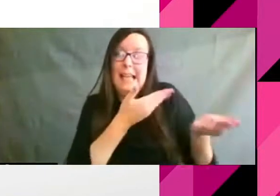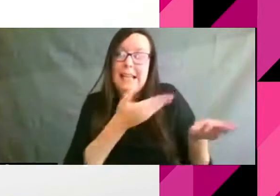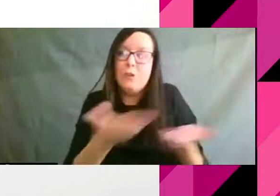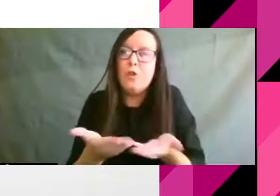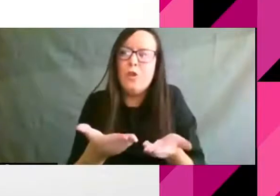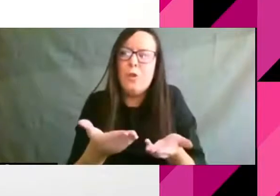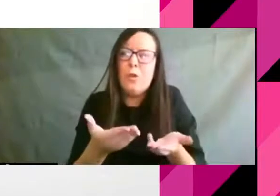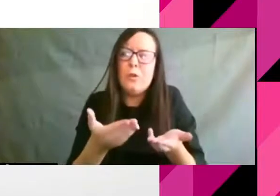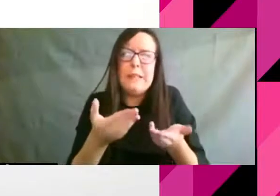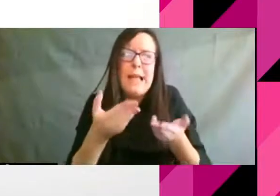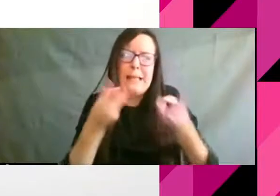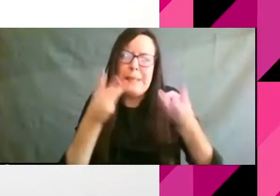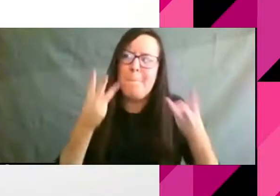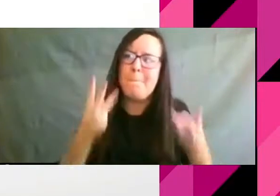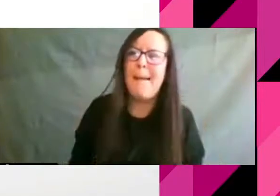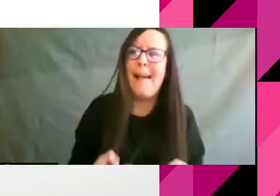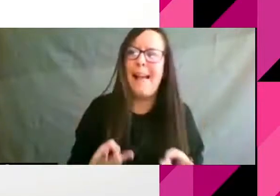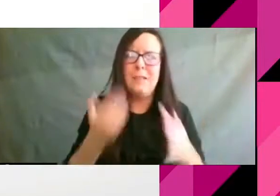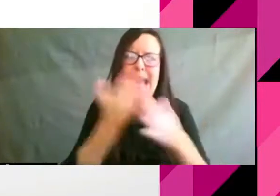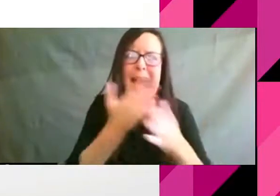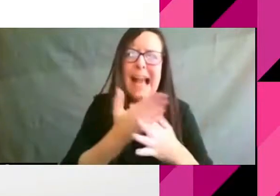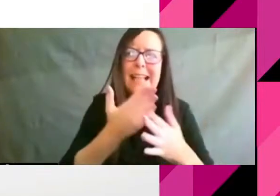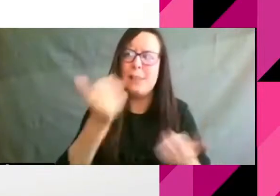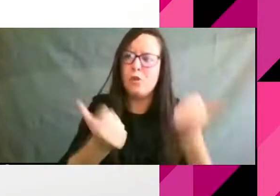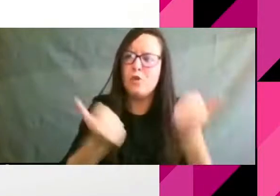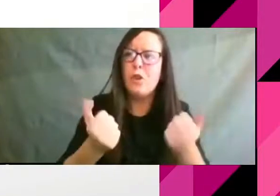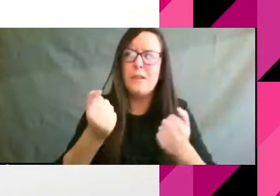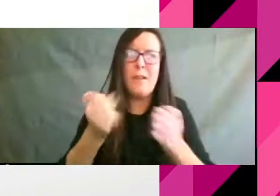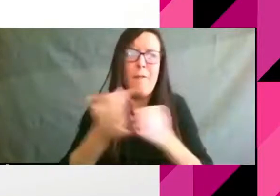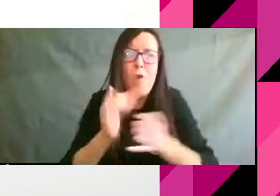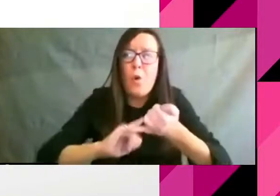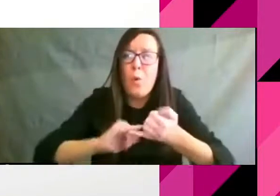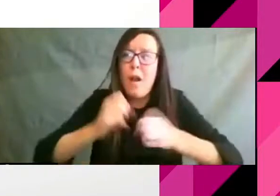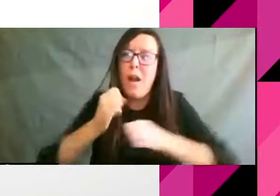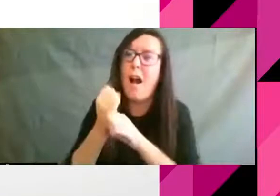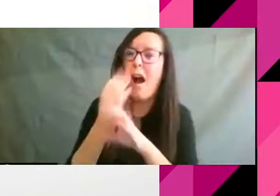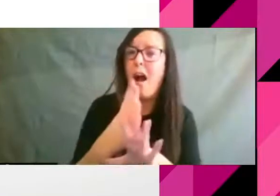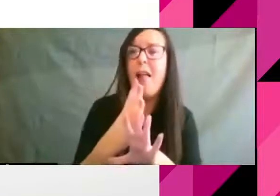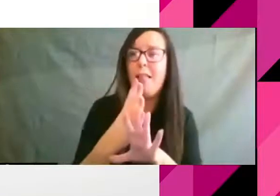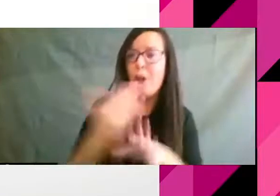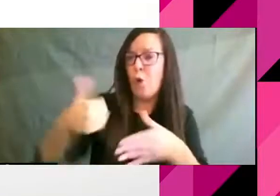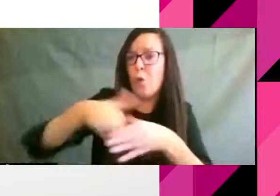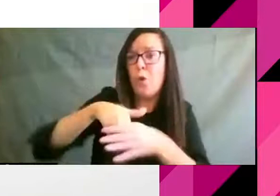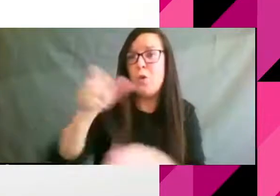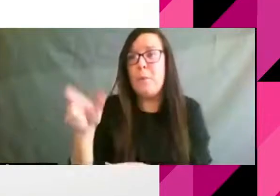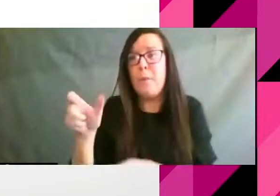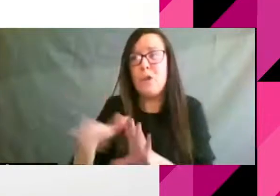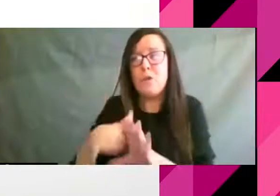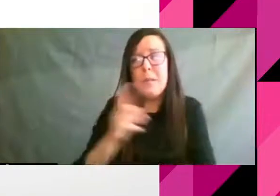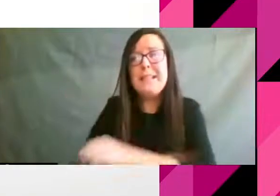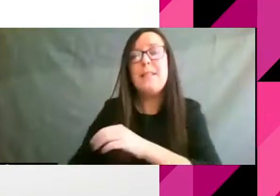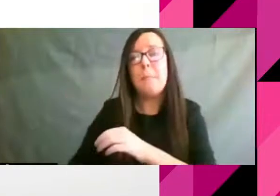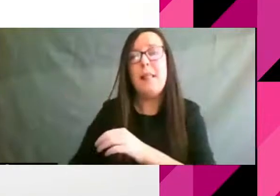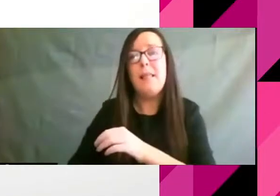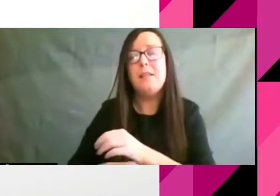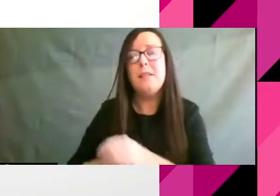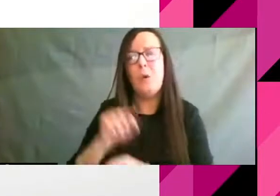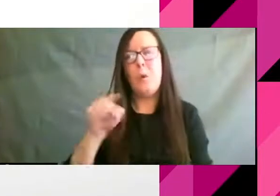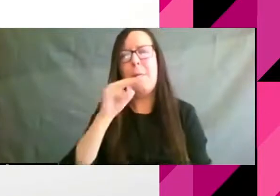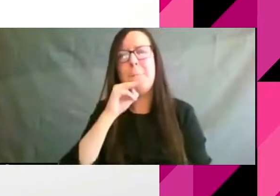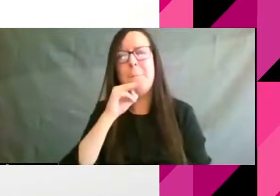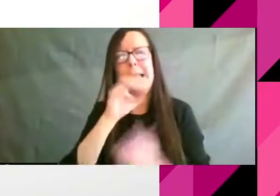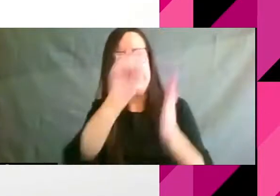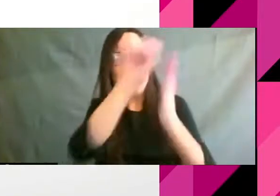to access to justice for all persons, including persons with disabilities. And this means that states need